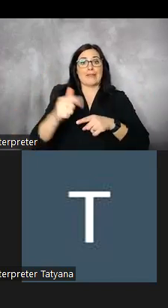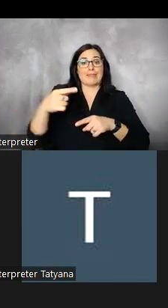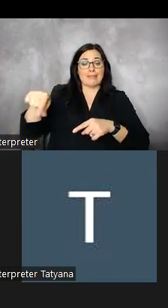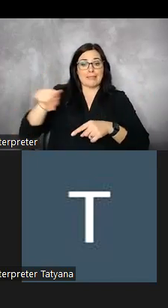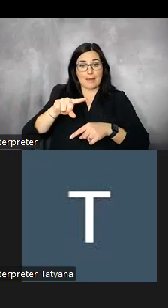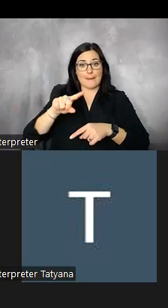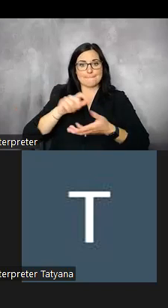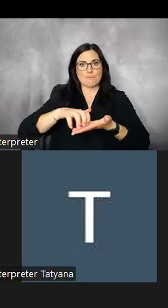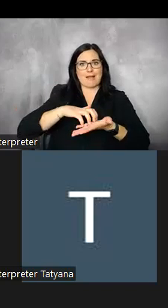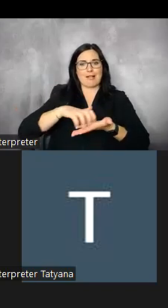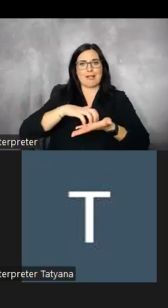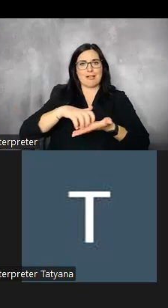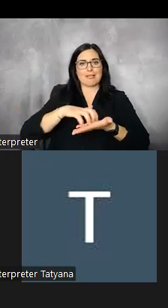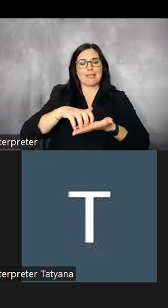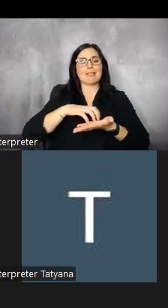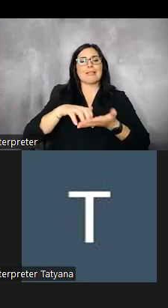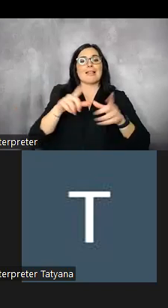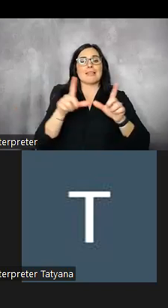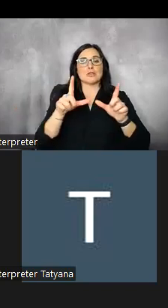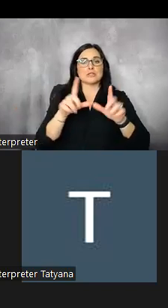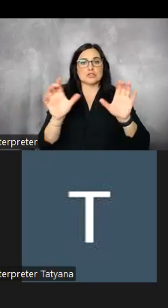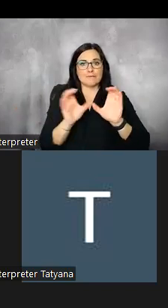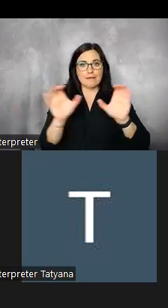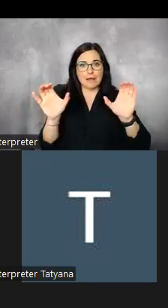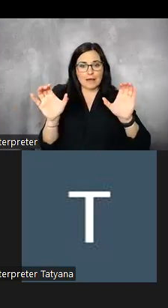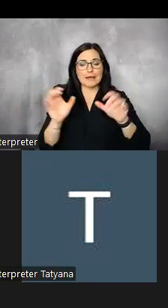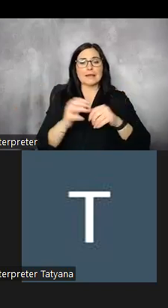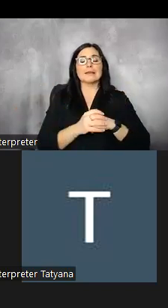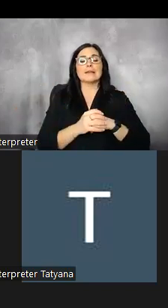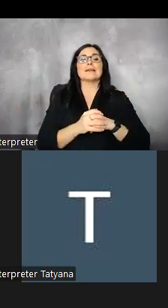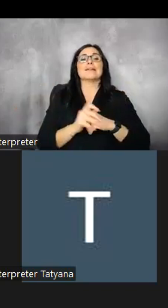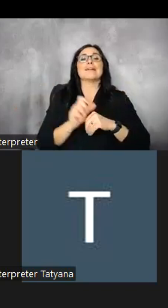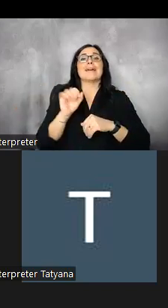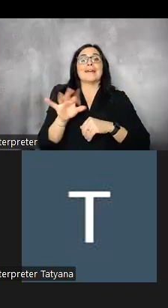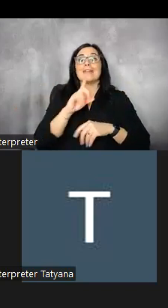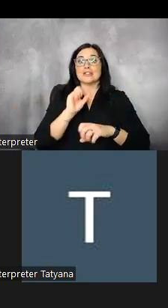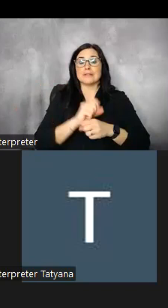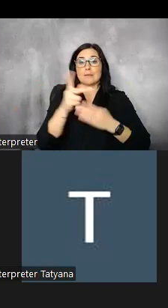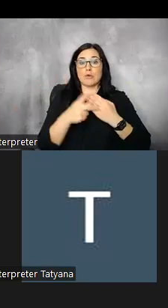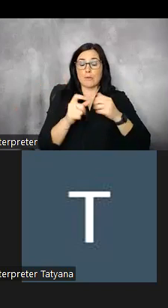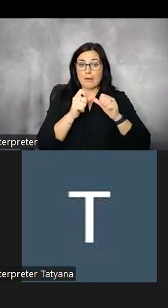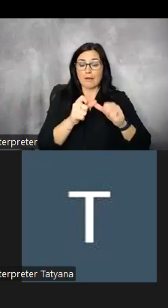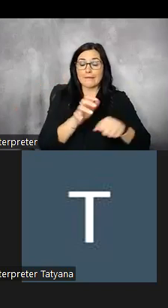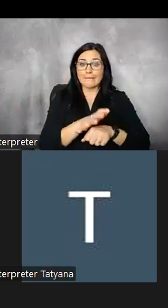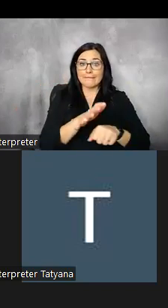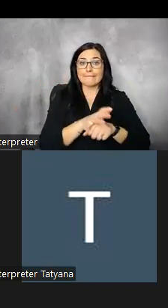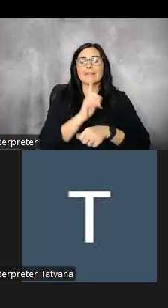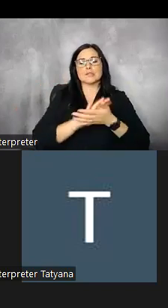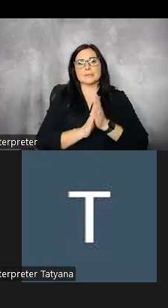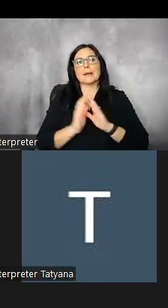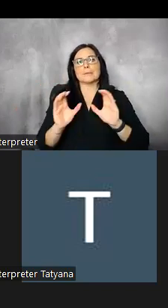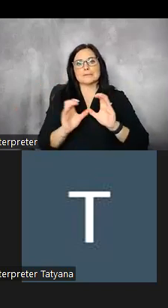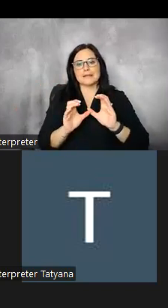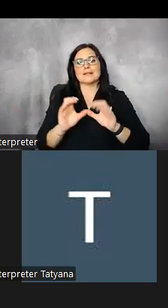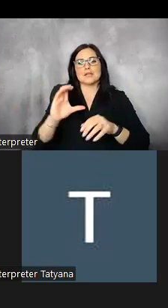in Braille. We get them literary certified. If they are in the program long enough, we get them actually certified in Nemeth code